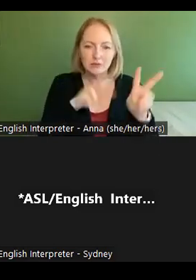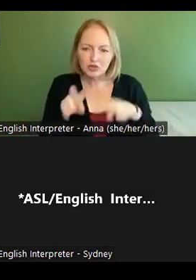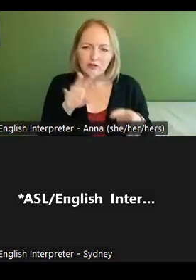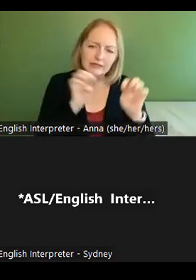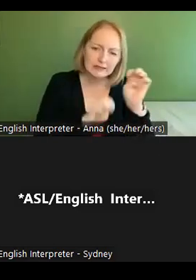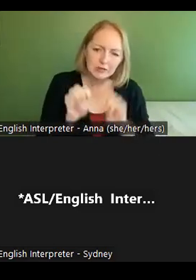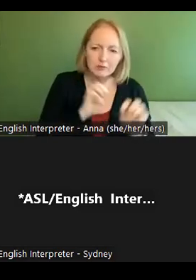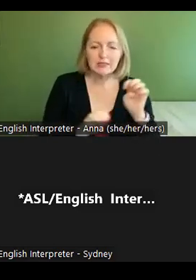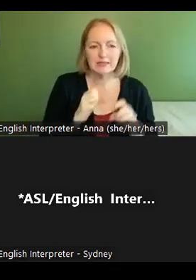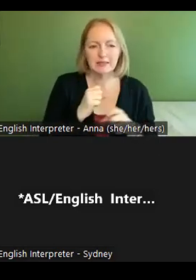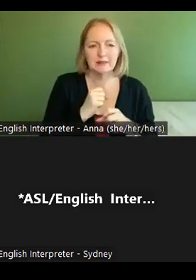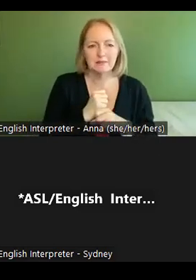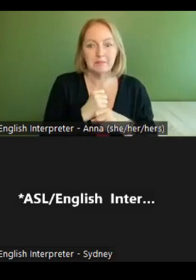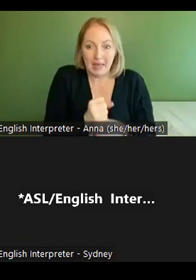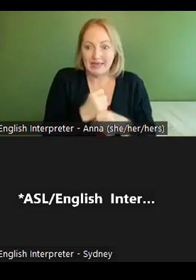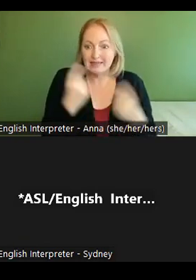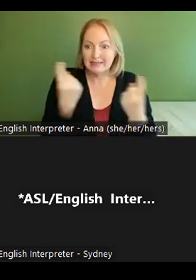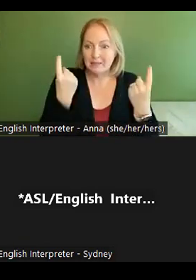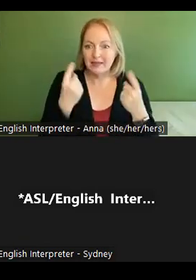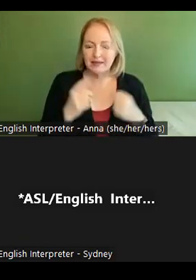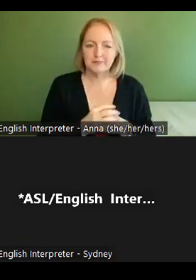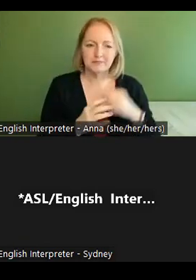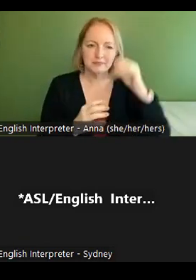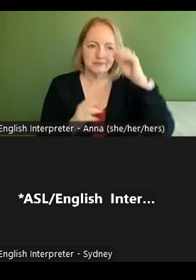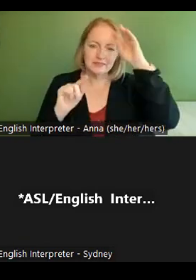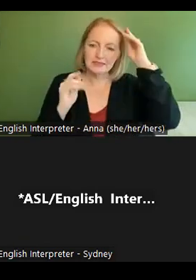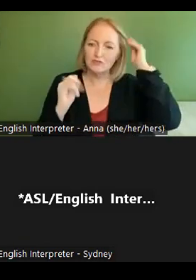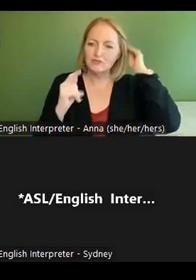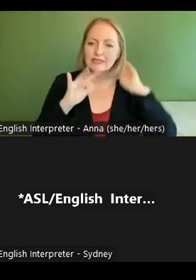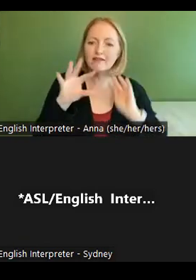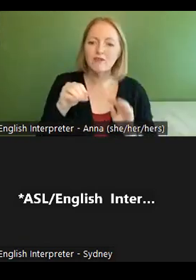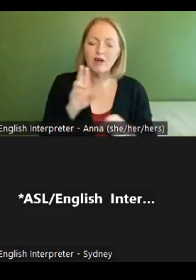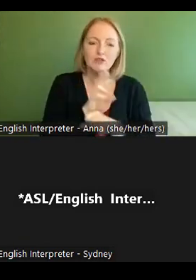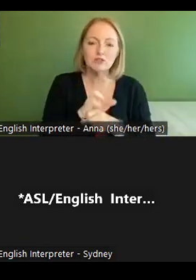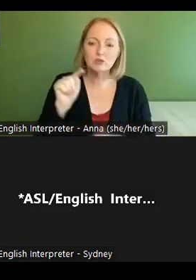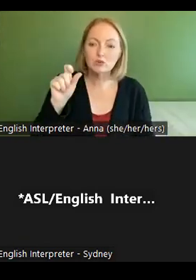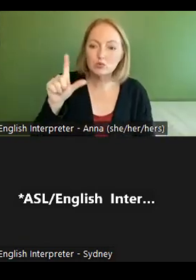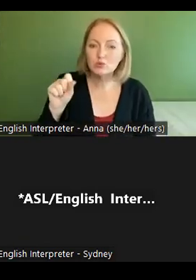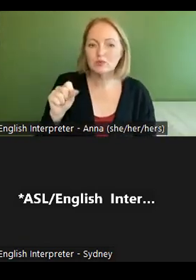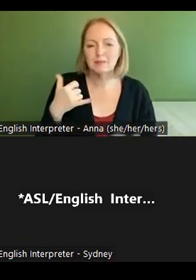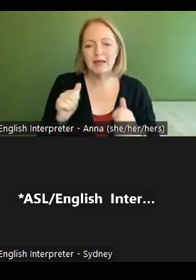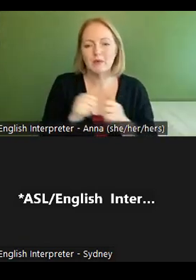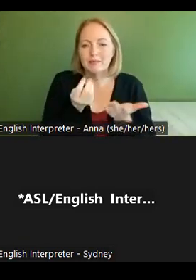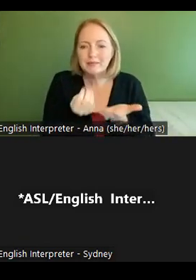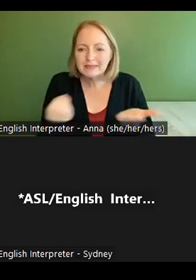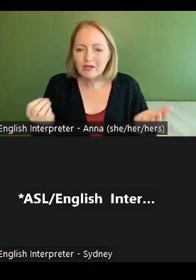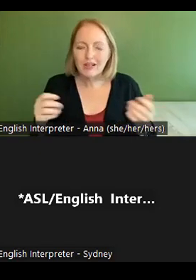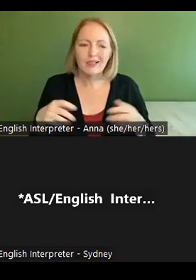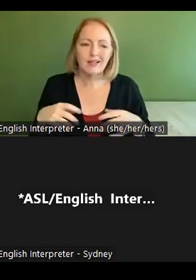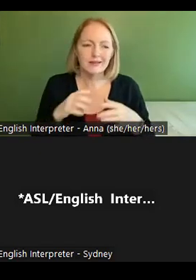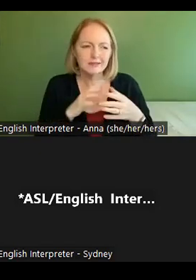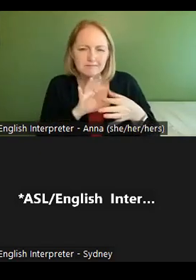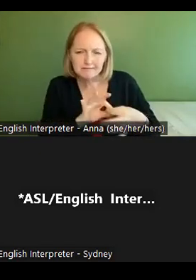experimenting, and making things. Tinkering involves using tools, playing with materials, and collaborating